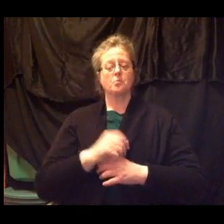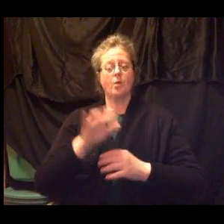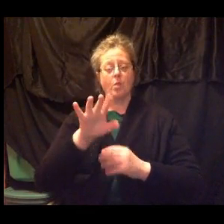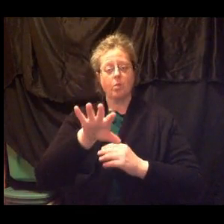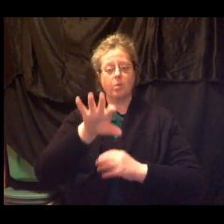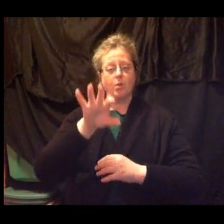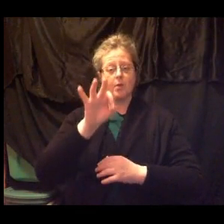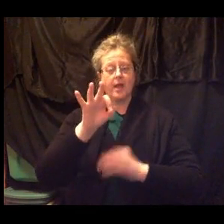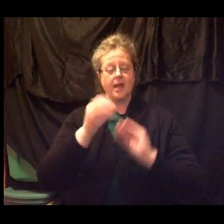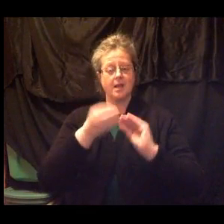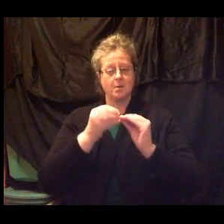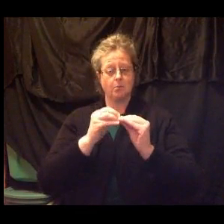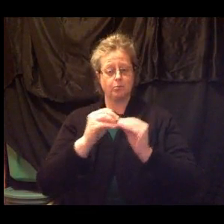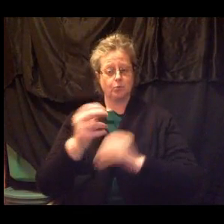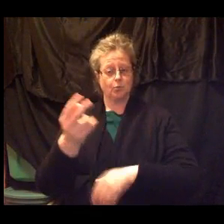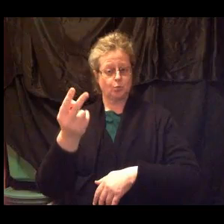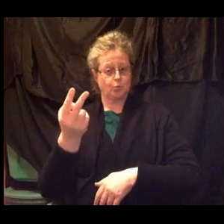2 on the number line,